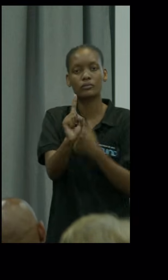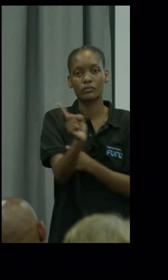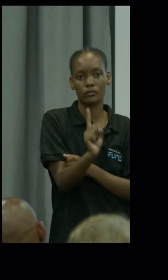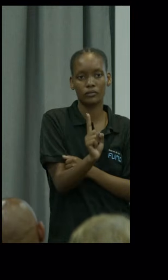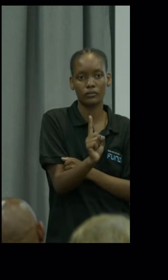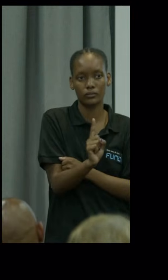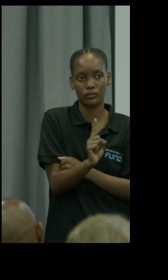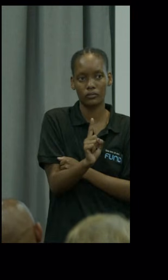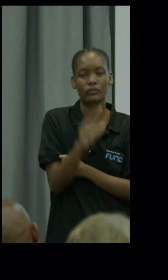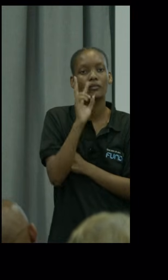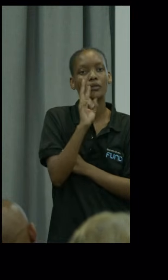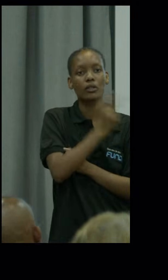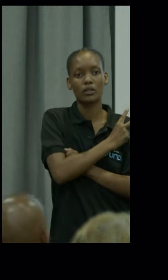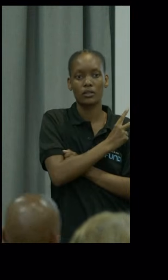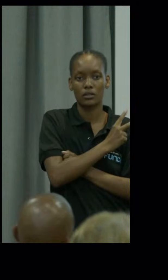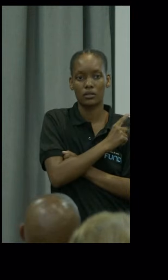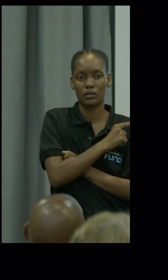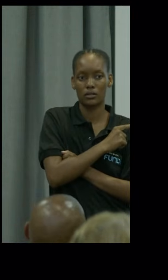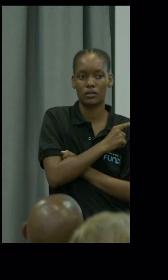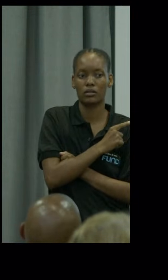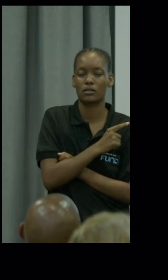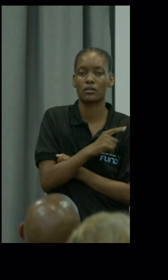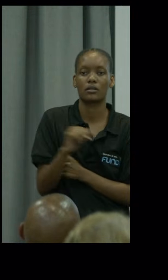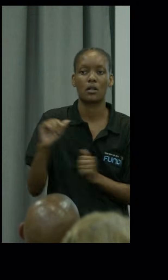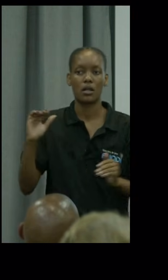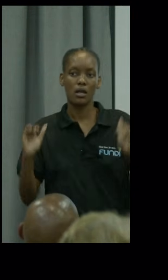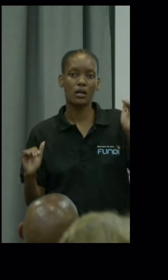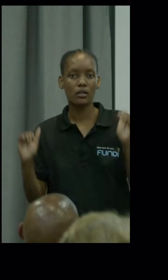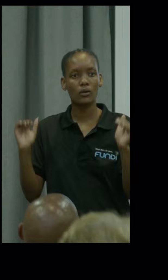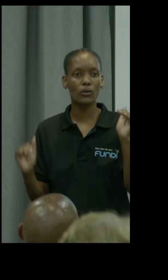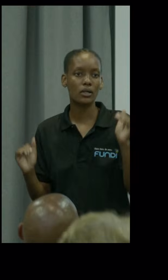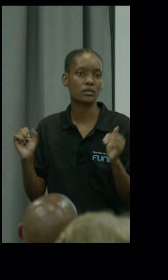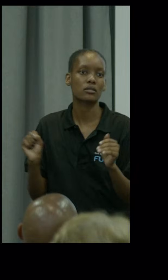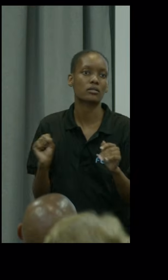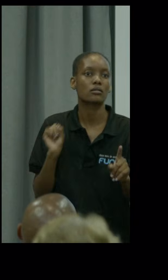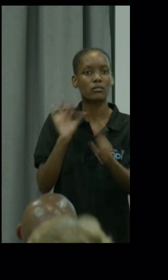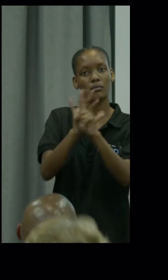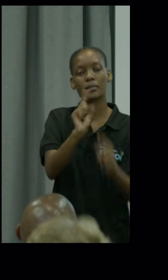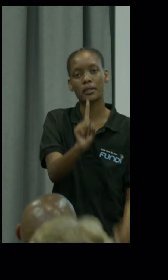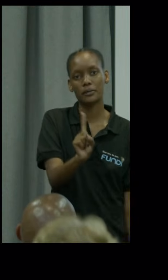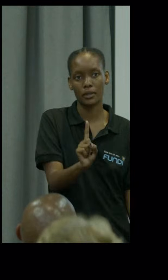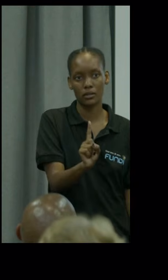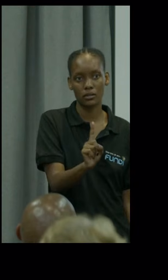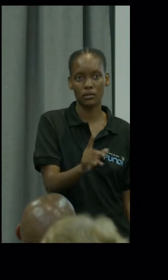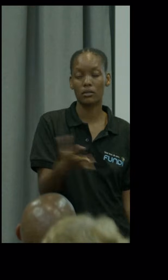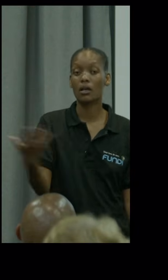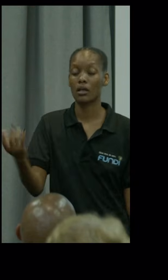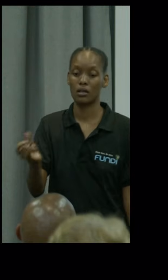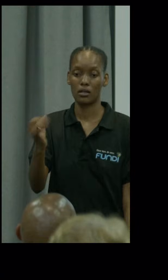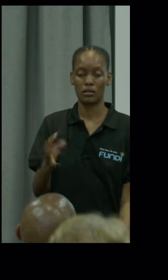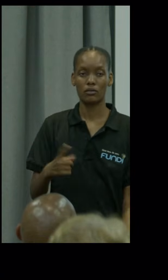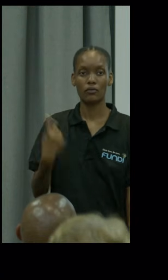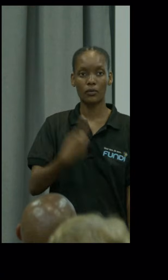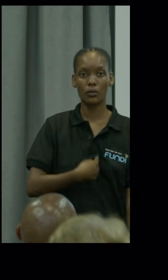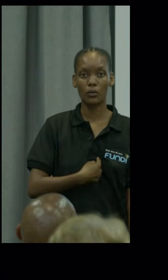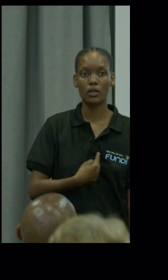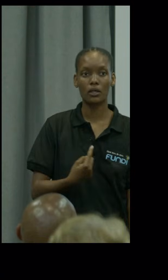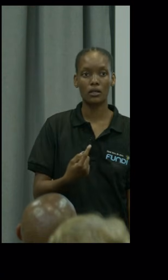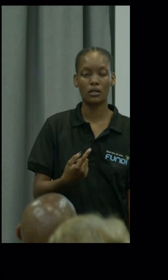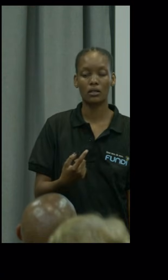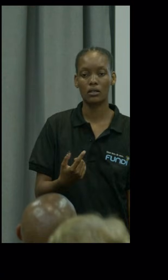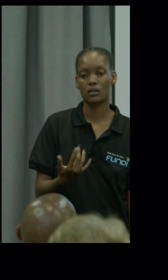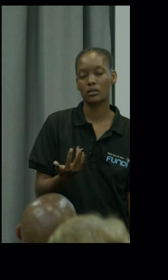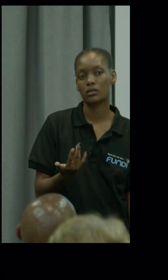what the magnitude of this inequality is. What would happen if we took out all